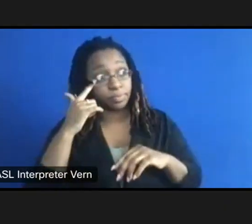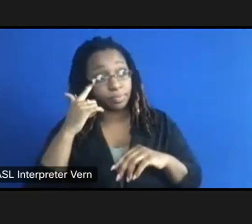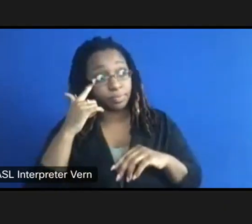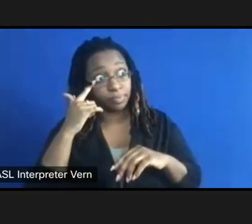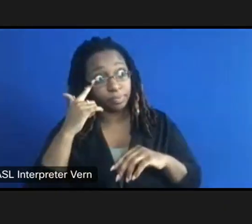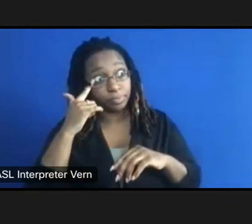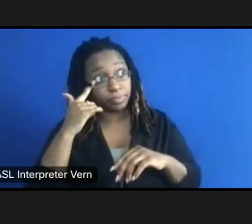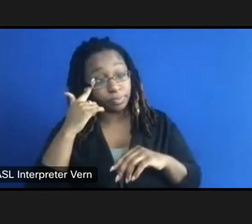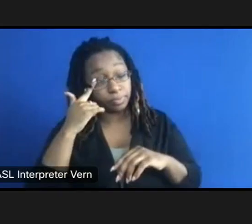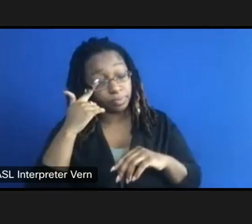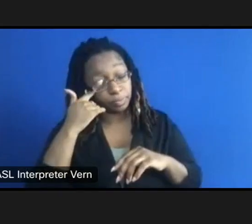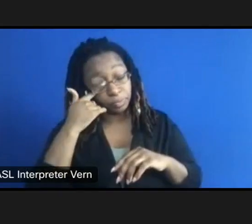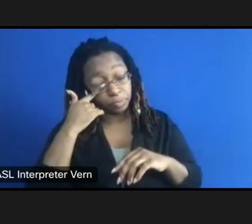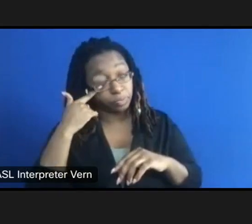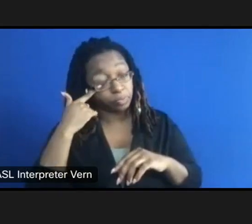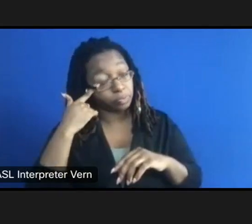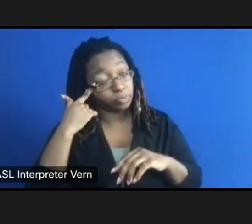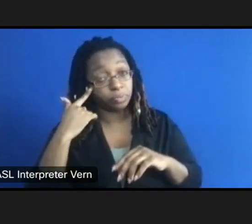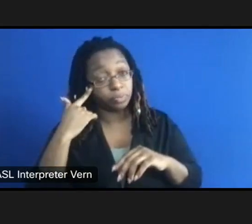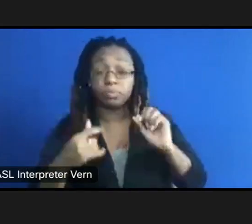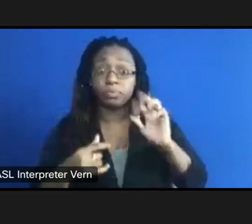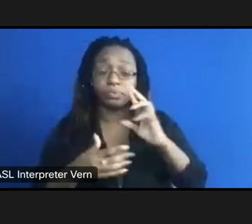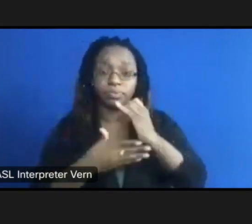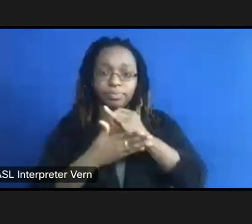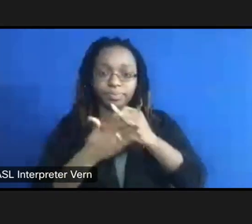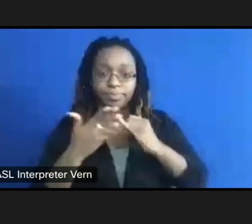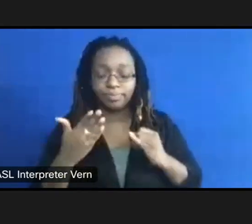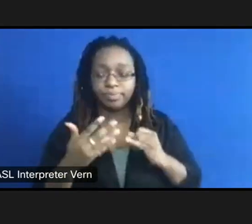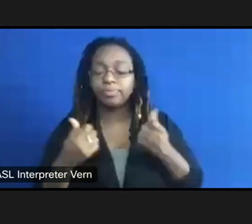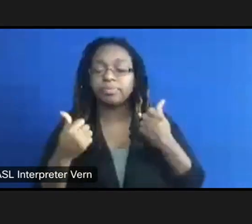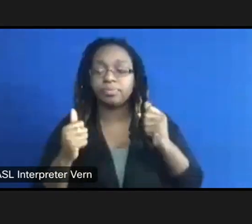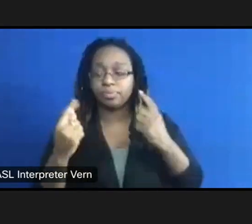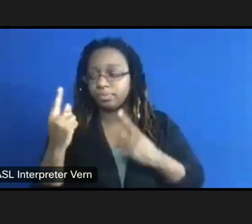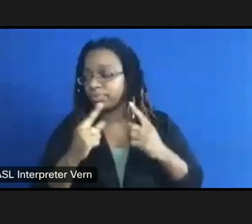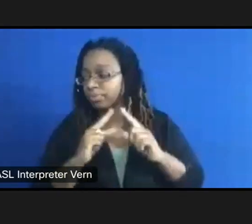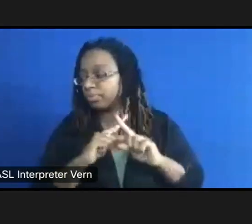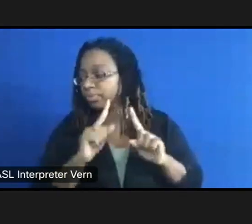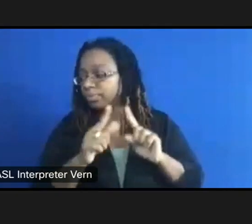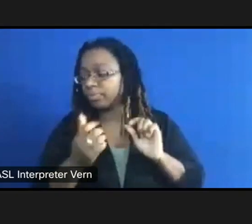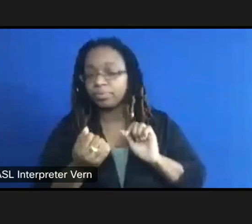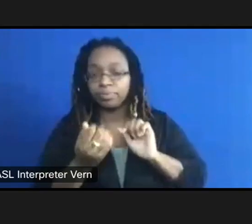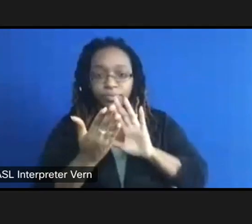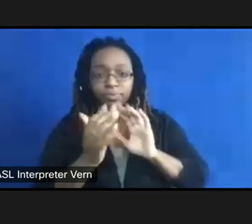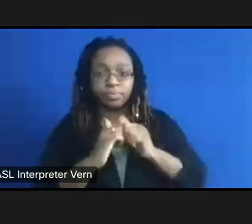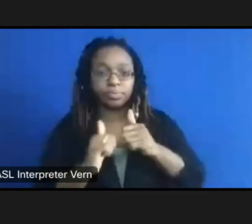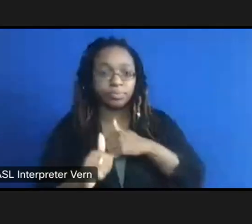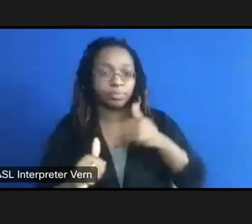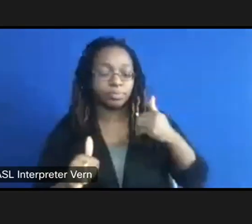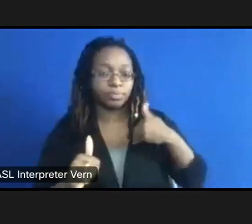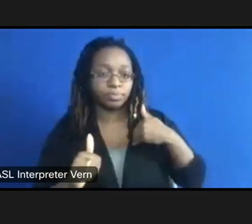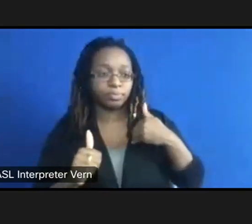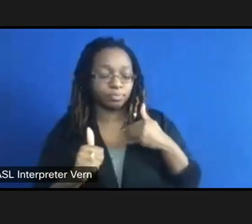drawing. And thinking about all these ways that we have these movable parts and how we